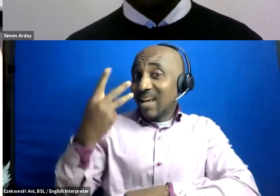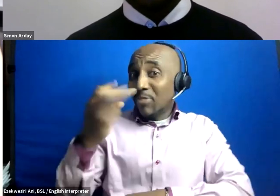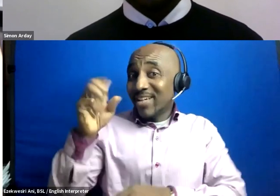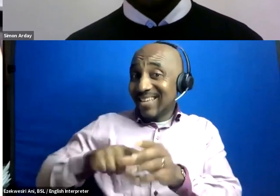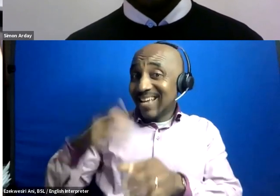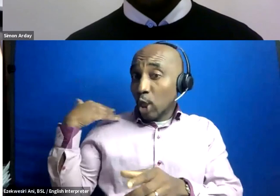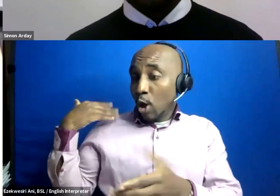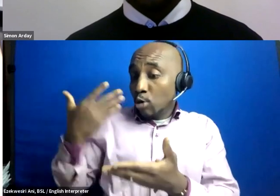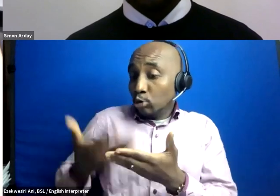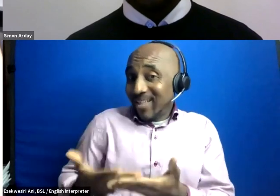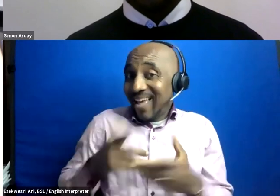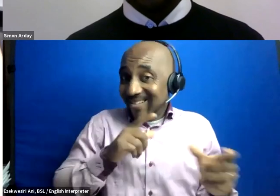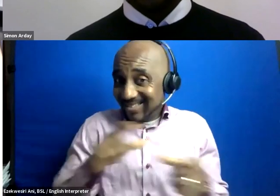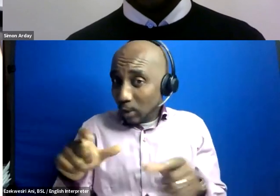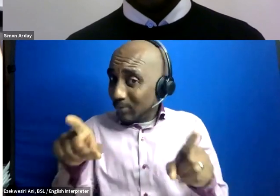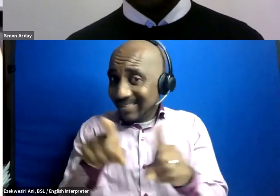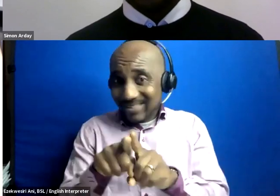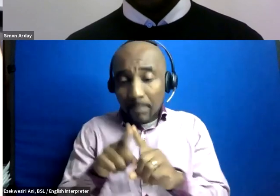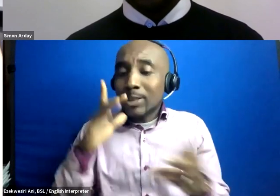and it needs to change. But